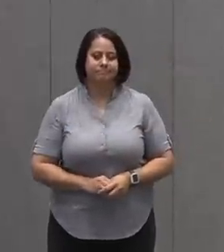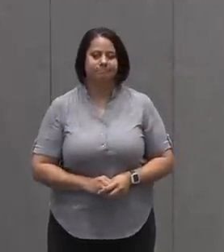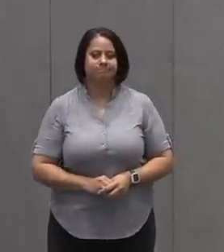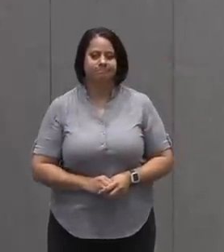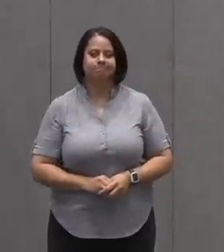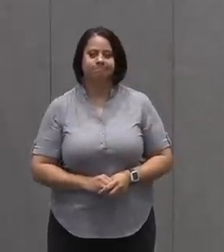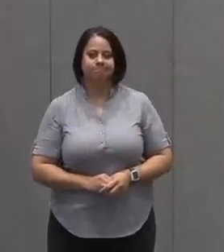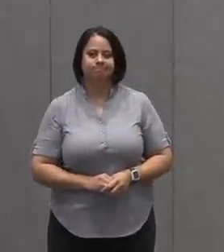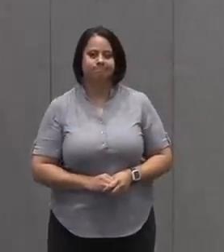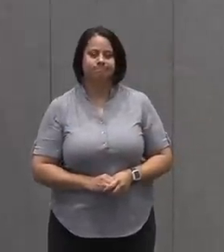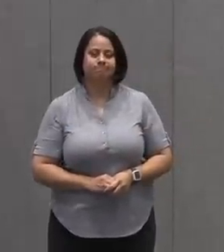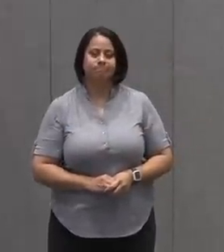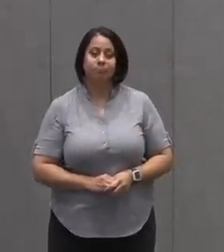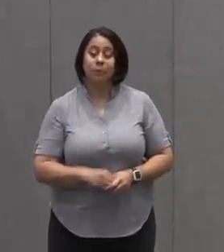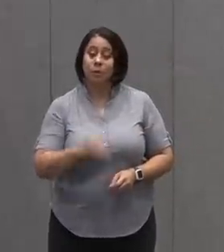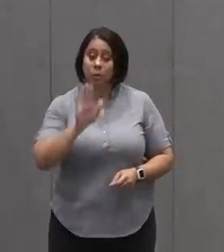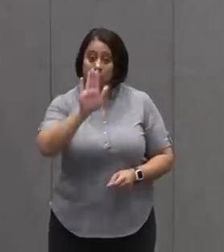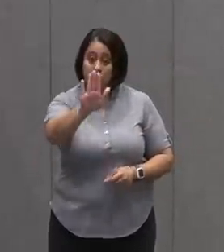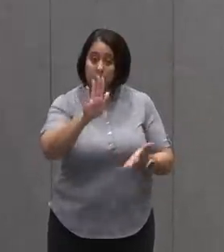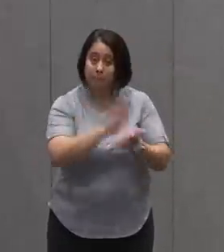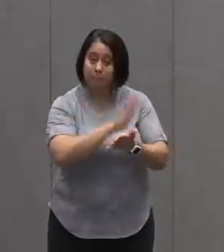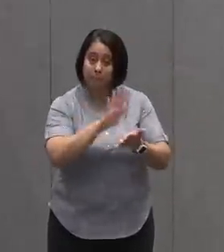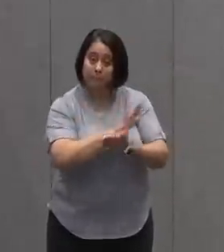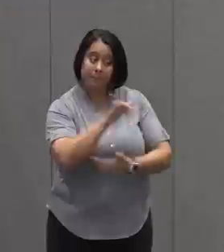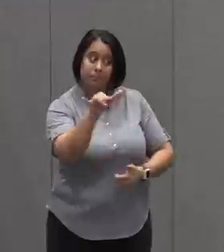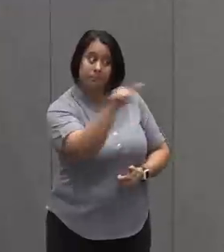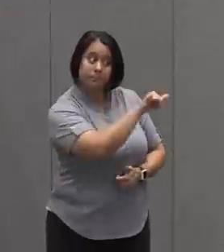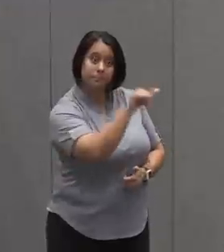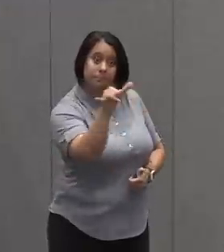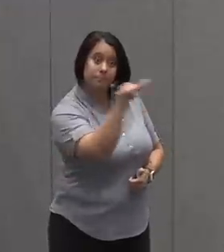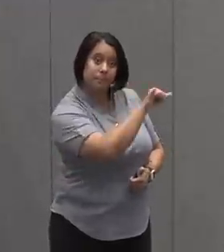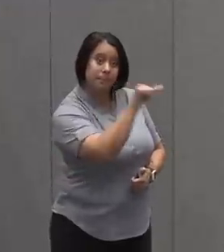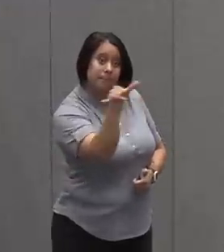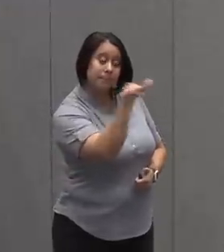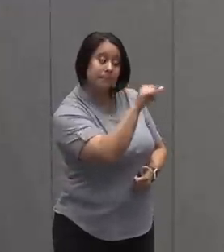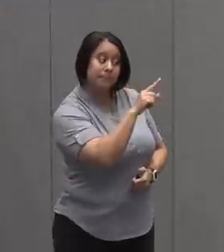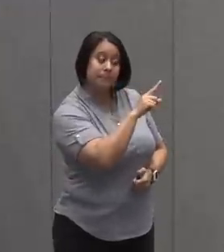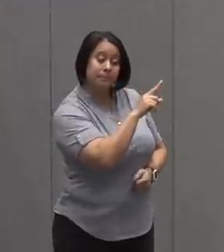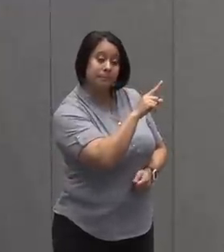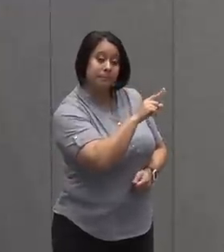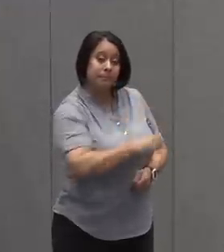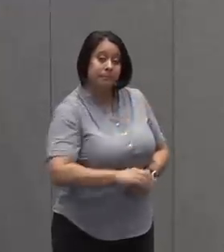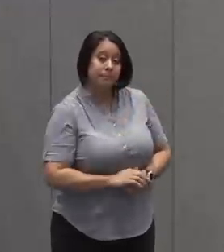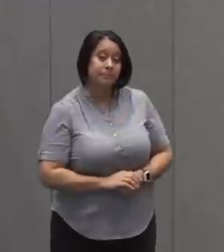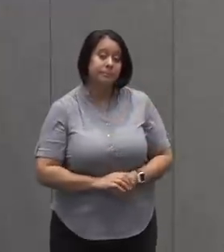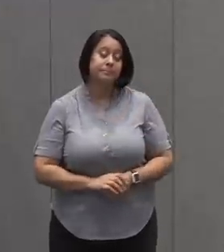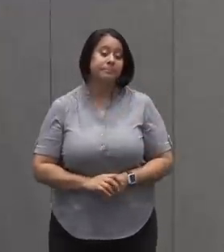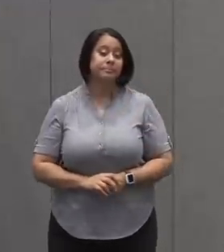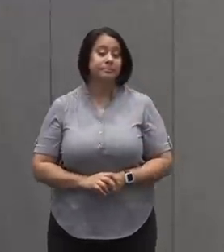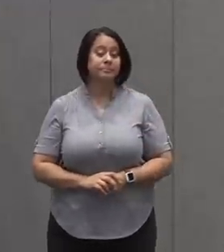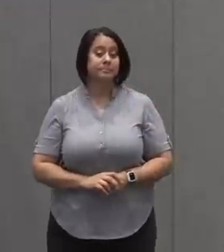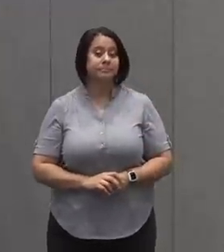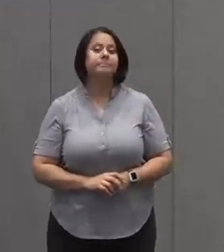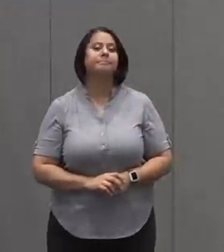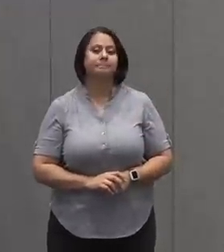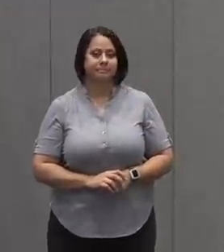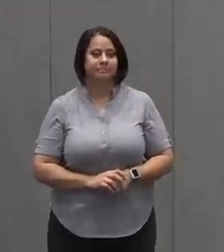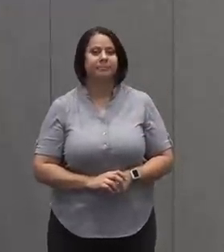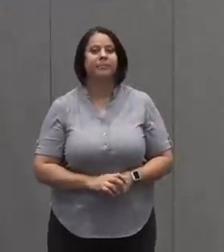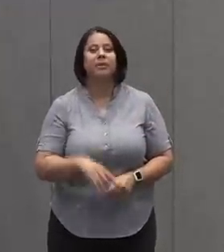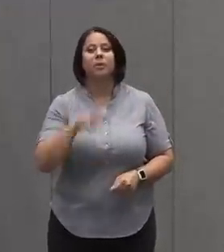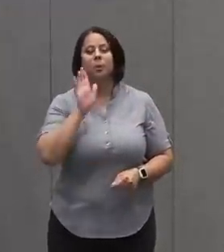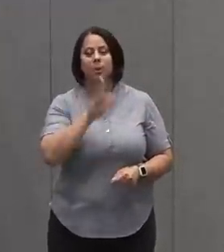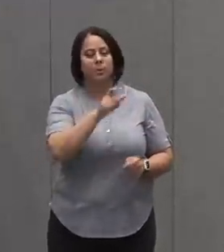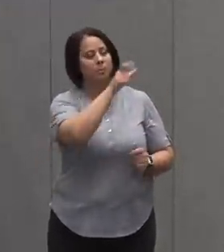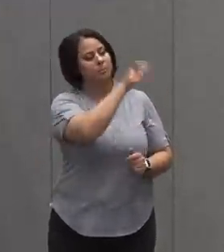Please take a second and make sure that you fill in all the correct digits that go within our place value chart and that we have the